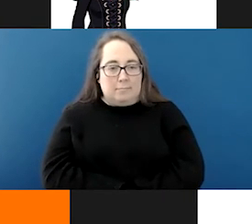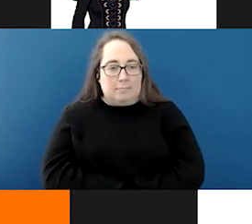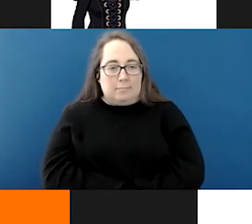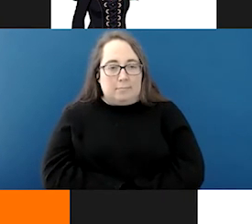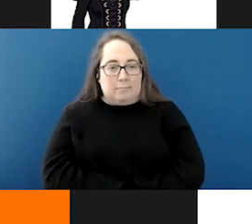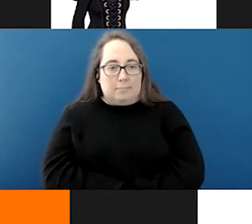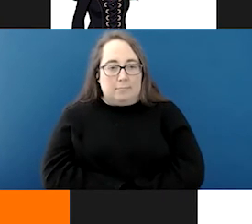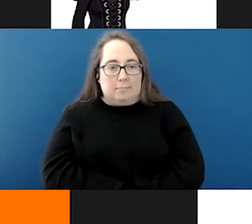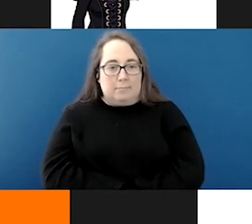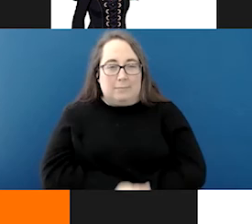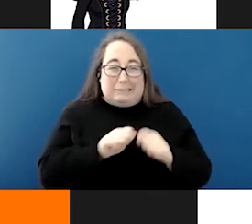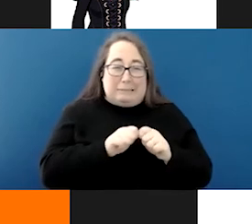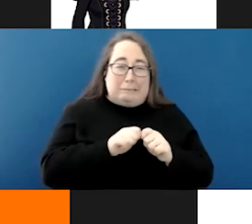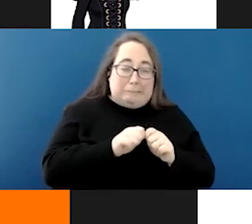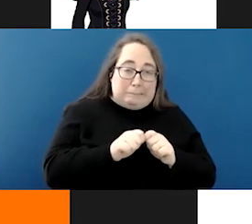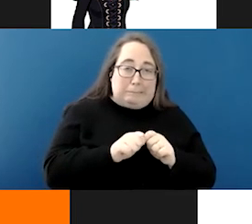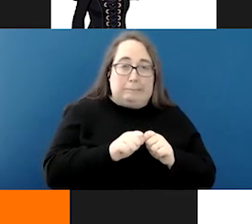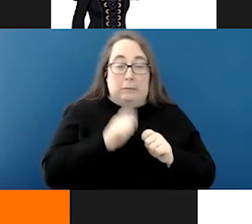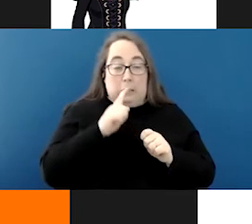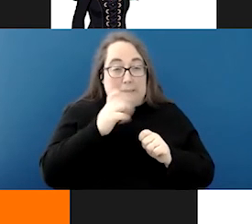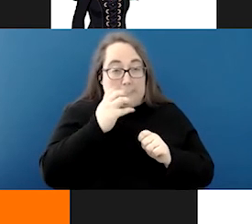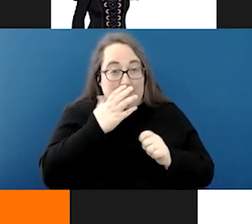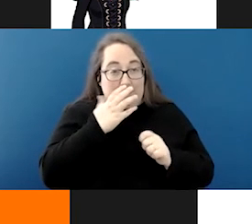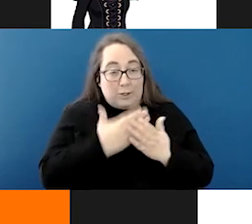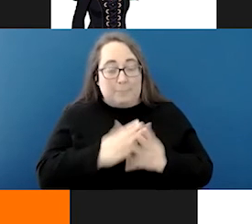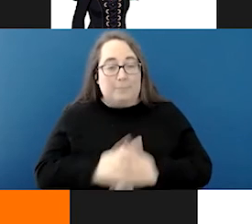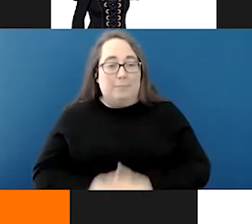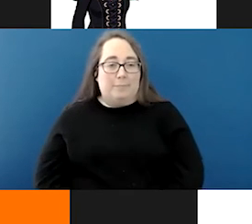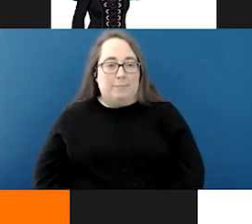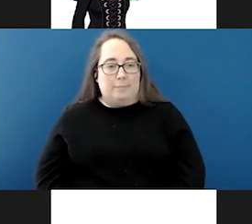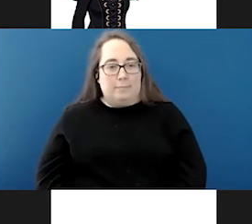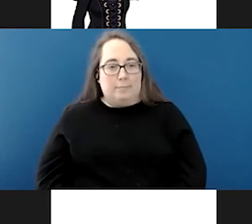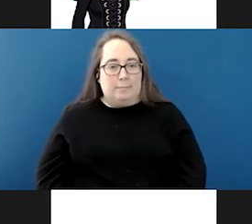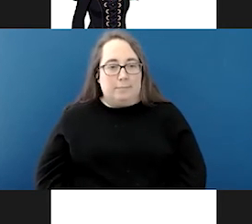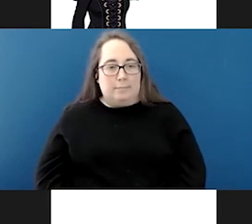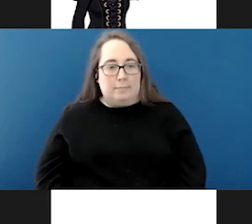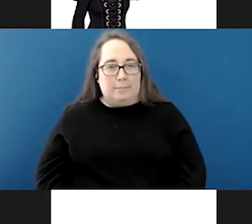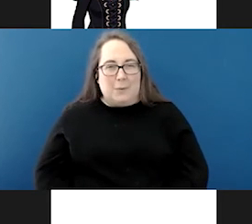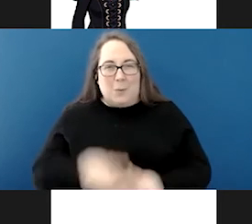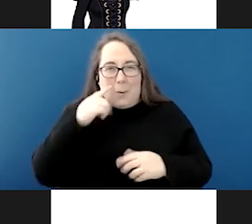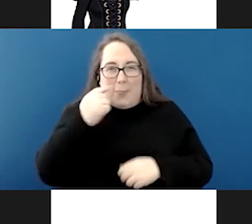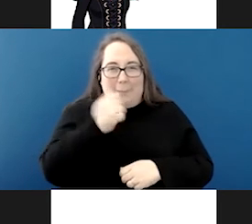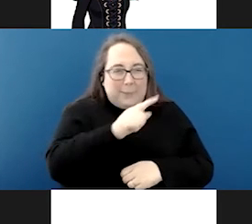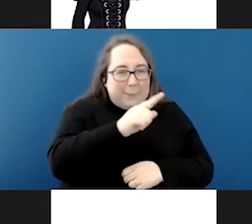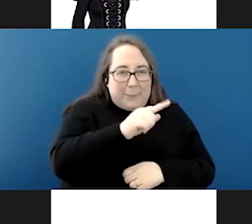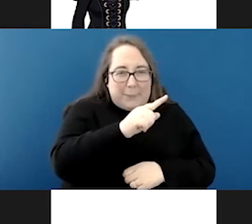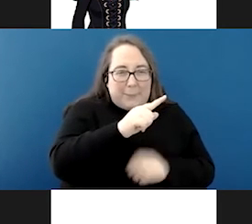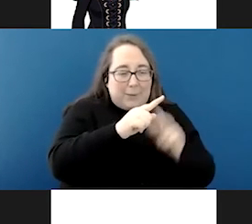Tying it as tight as can be. That looks pretty good. I'm gonna snip off this little extra piece